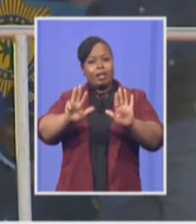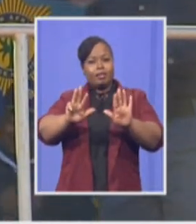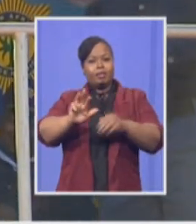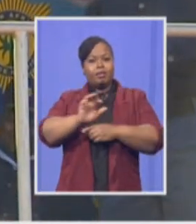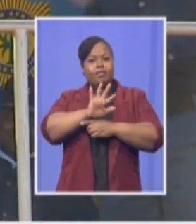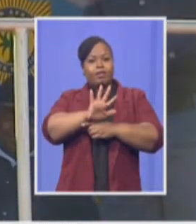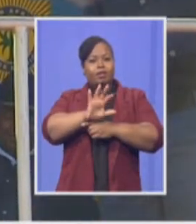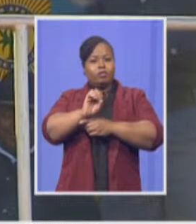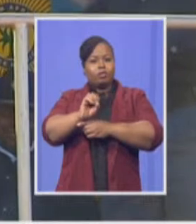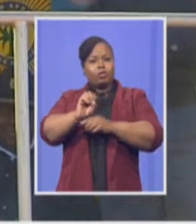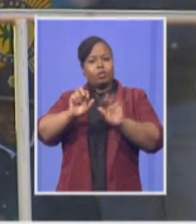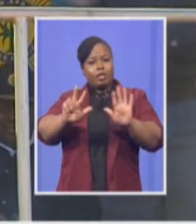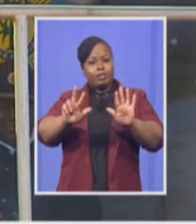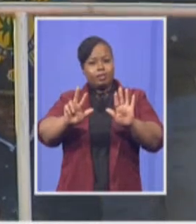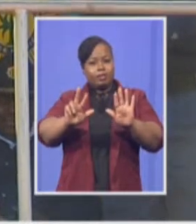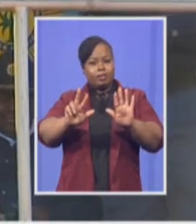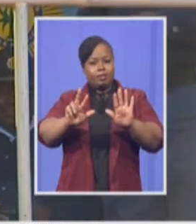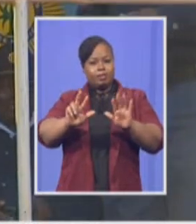508